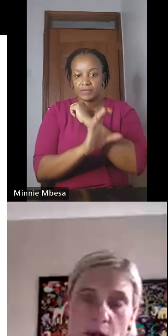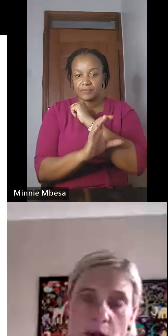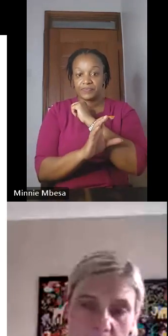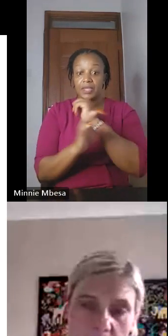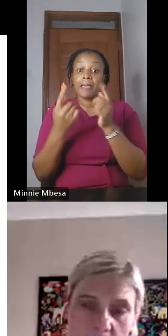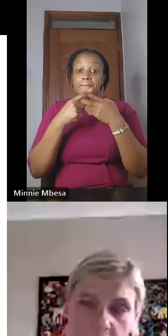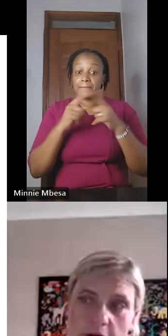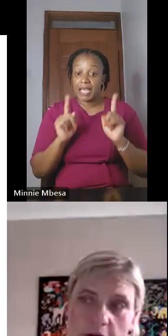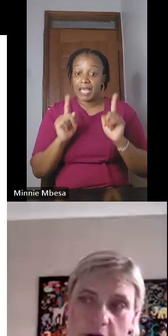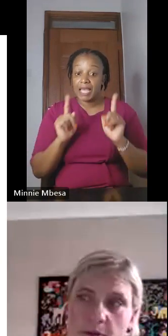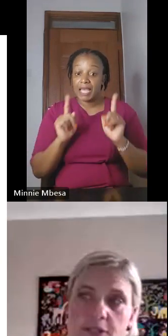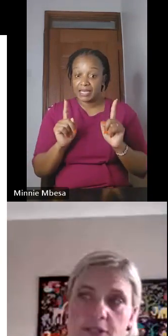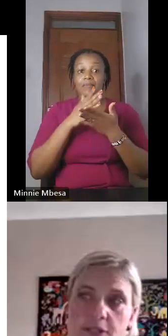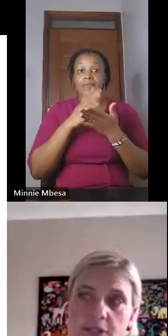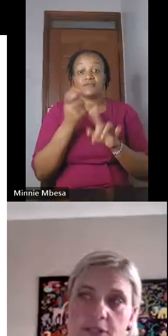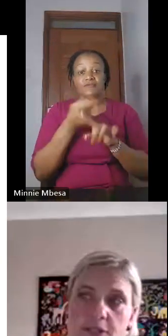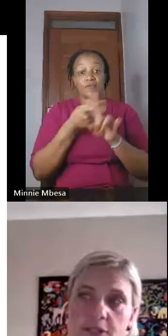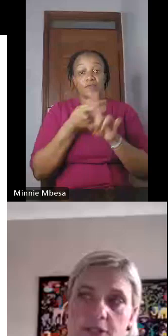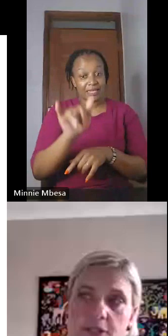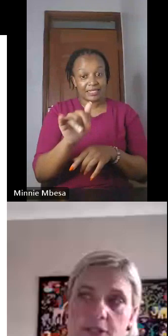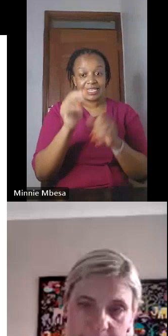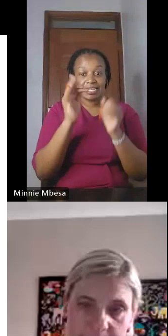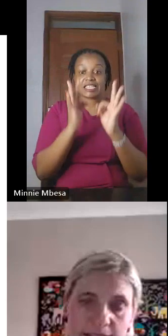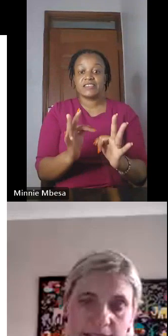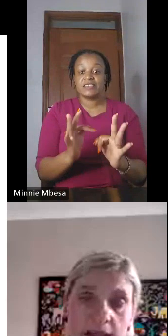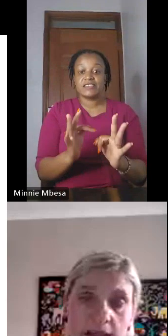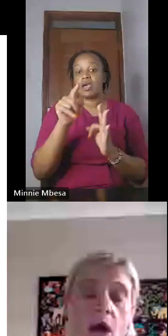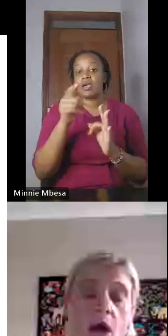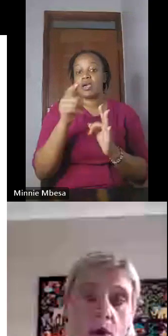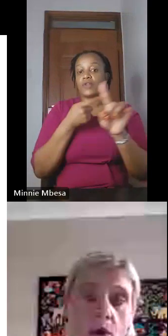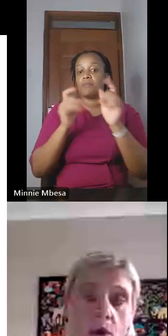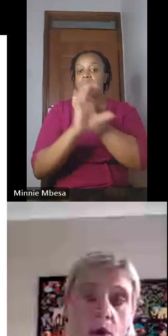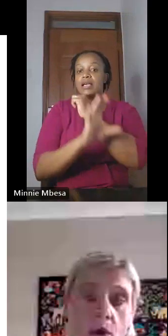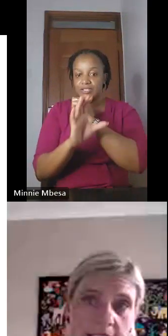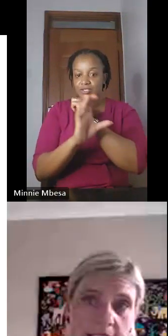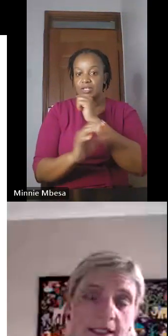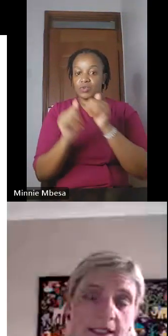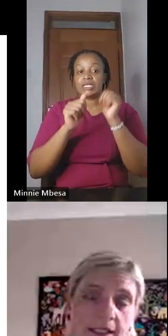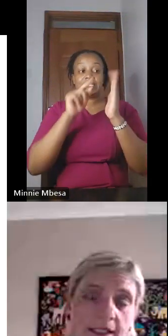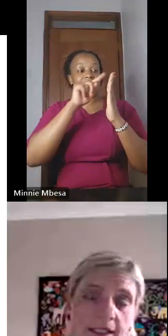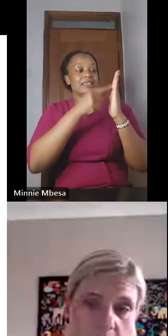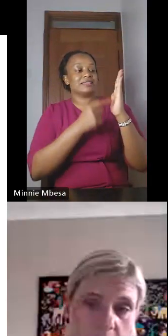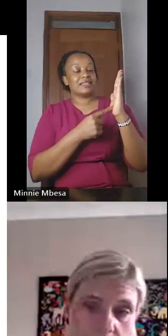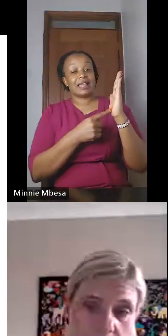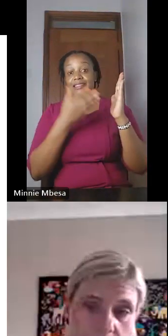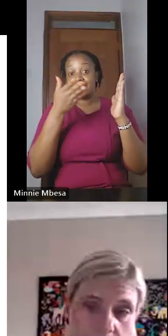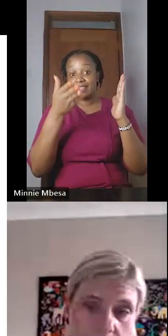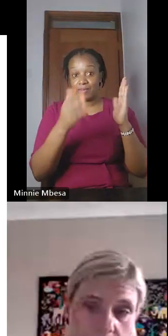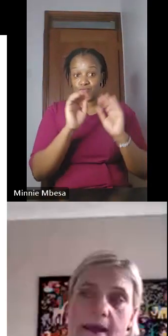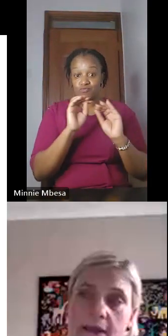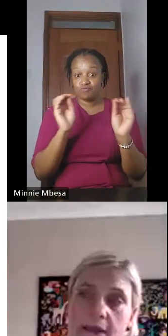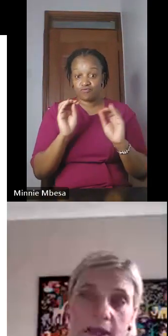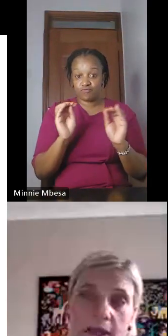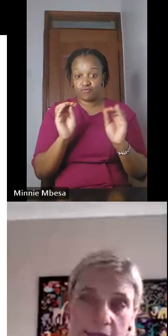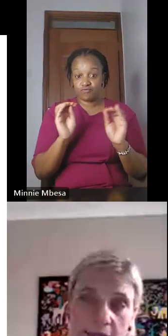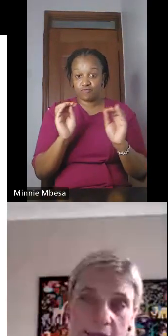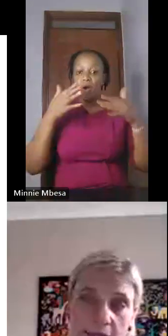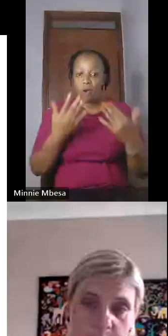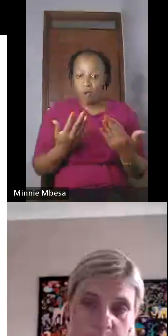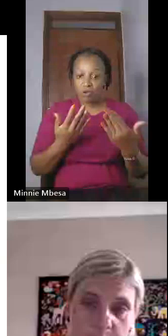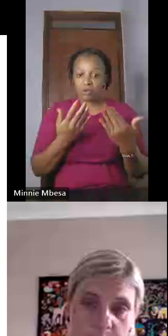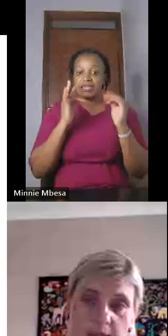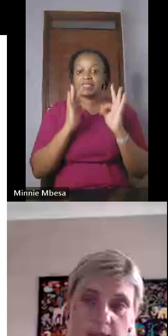that, if you are from a country not listed here, or if you are living somewhere else, other